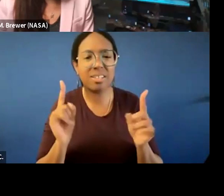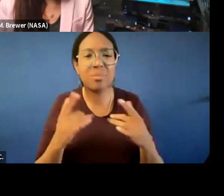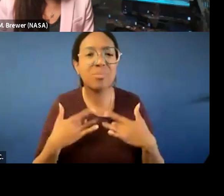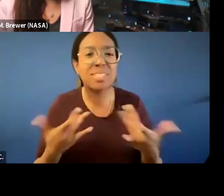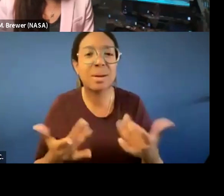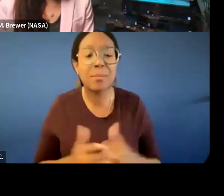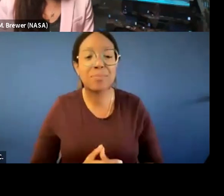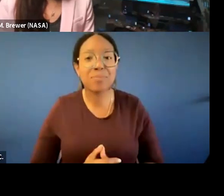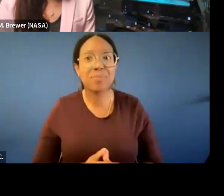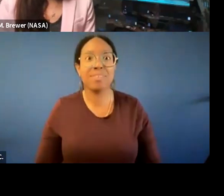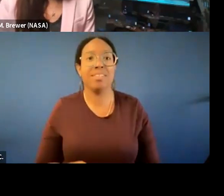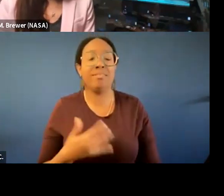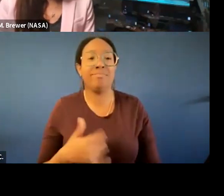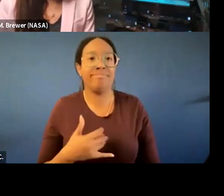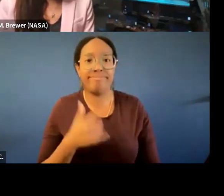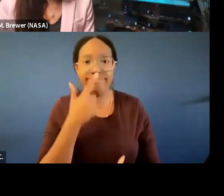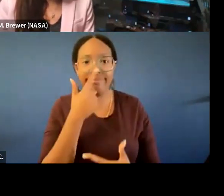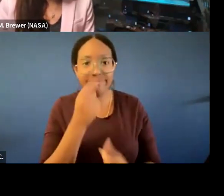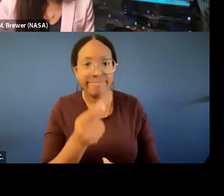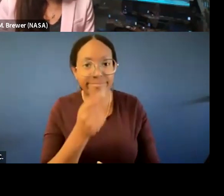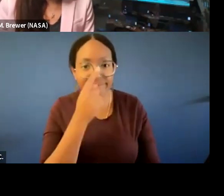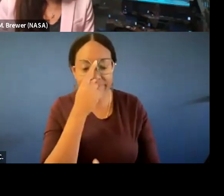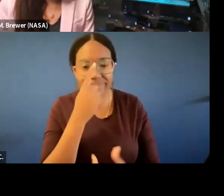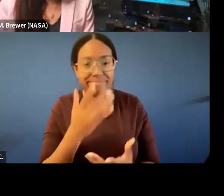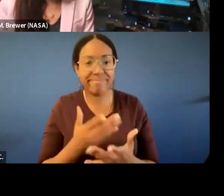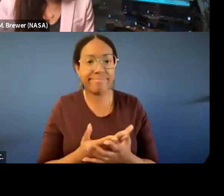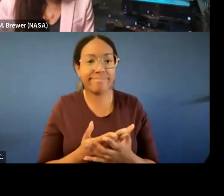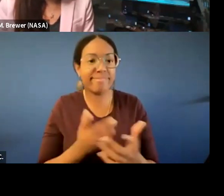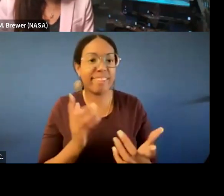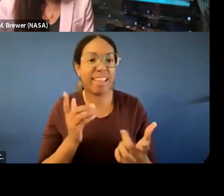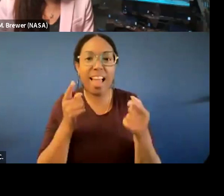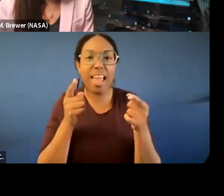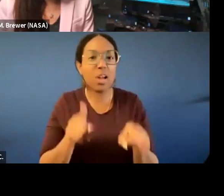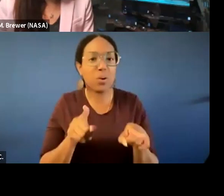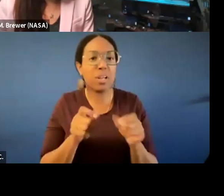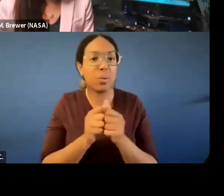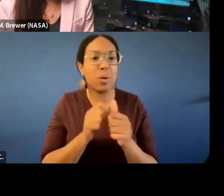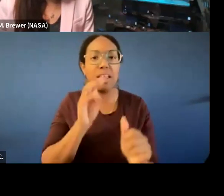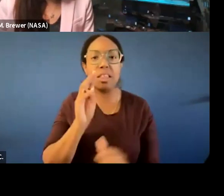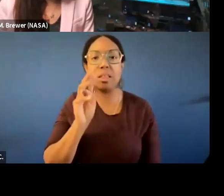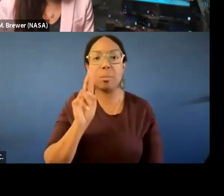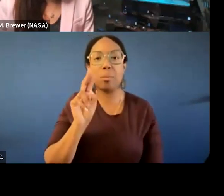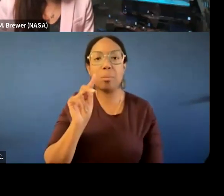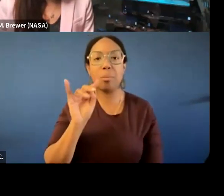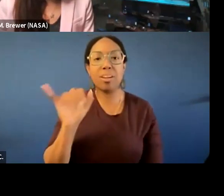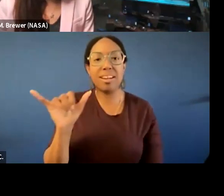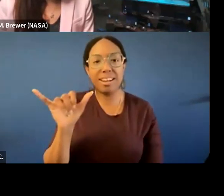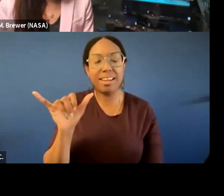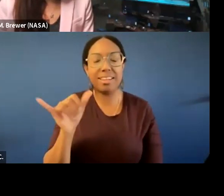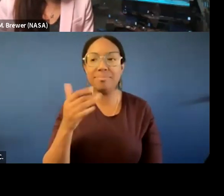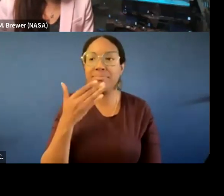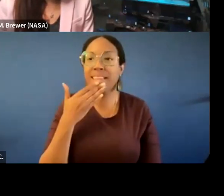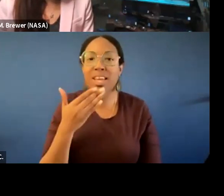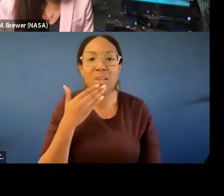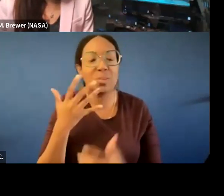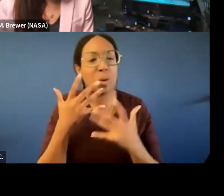to everyone. First of all, I echo what Brittnie has said too. Thank you all. What an honor it is to be here